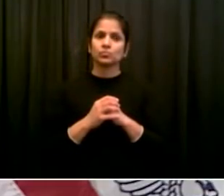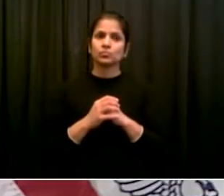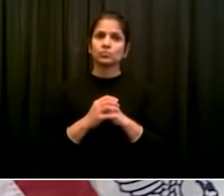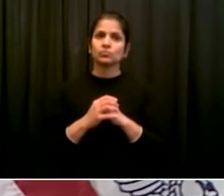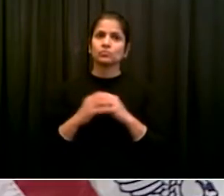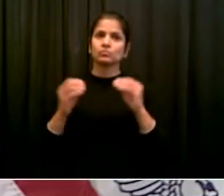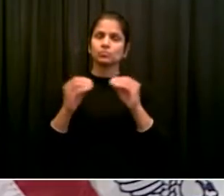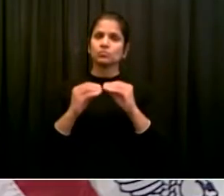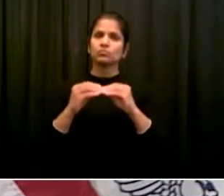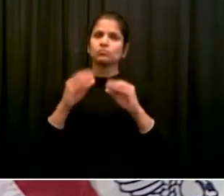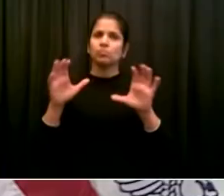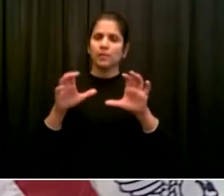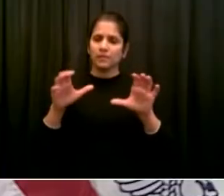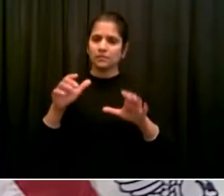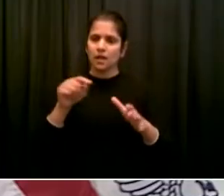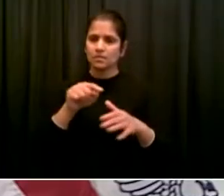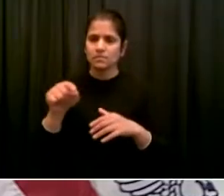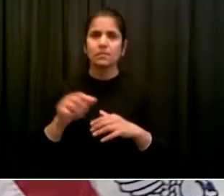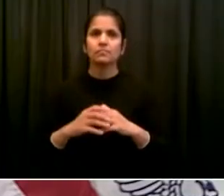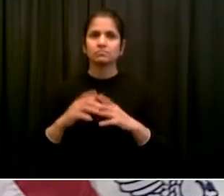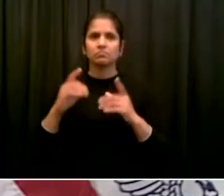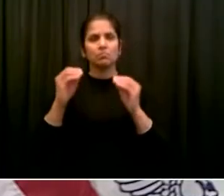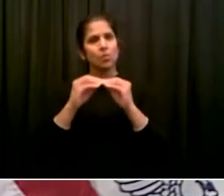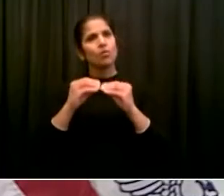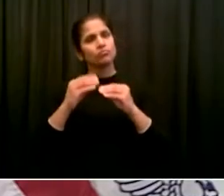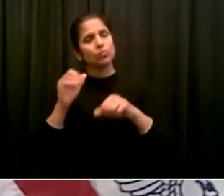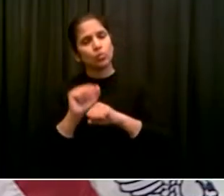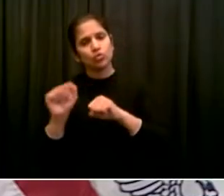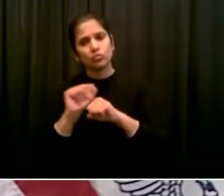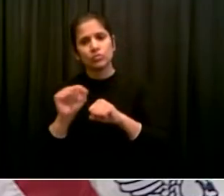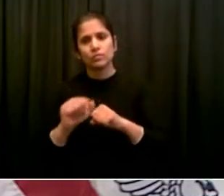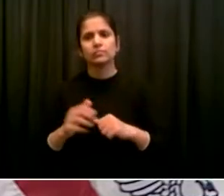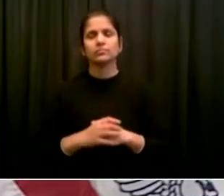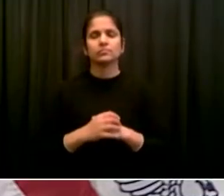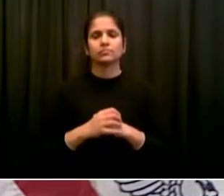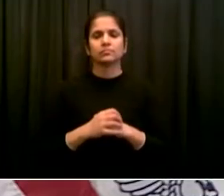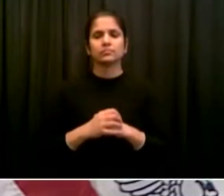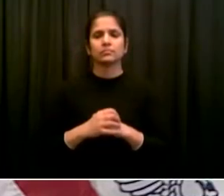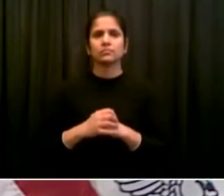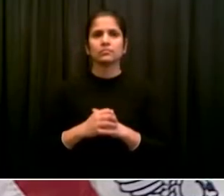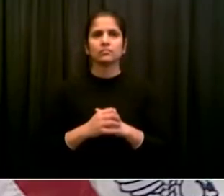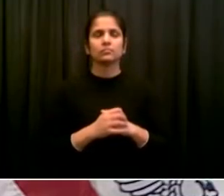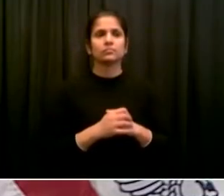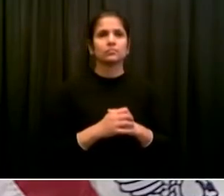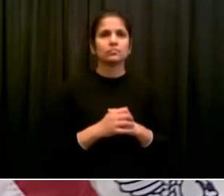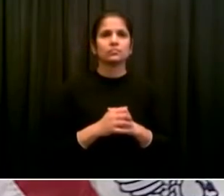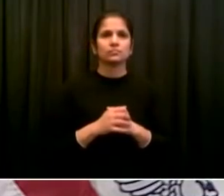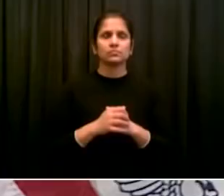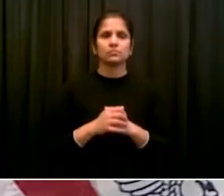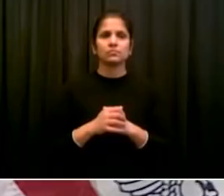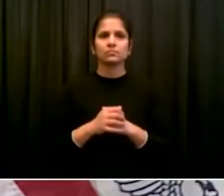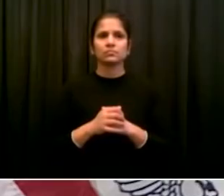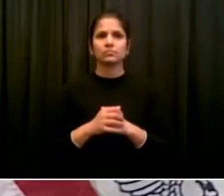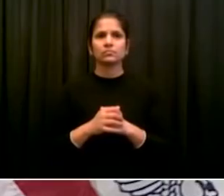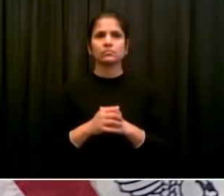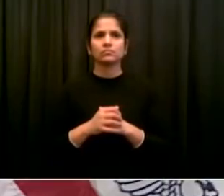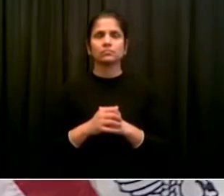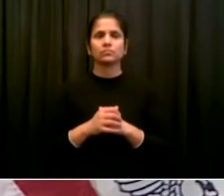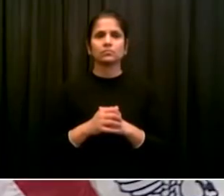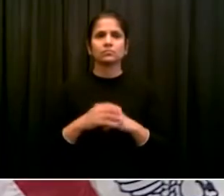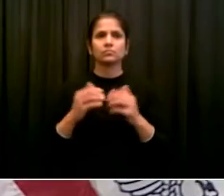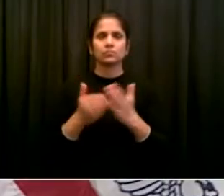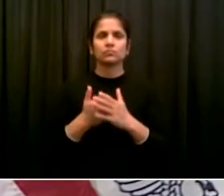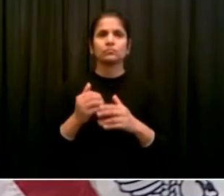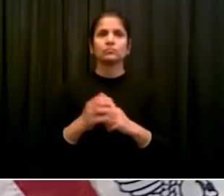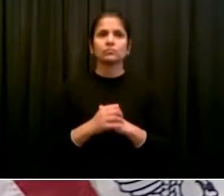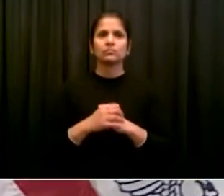as you say. But let me go on to another question about the issue of the day. Henry, let